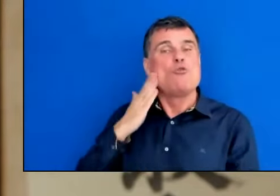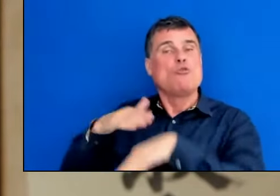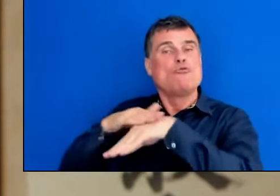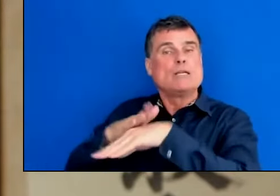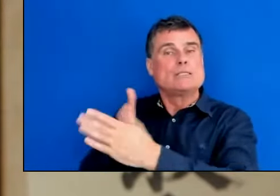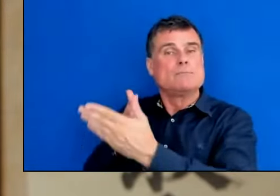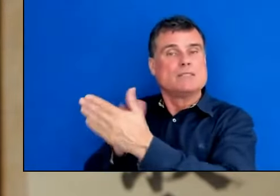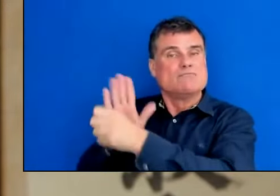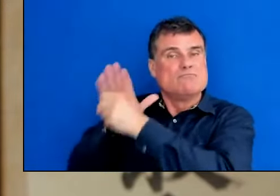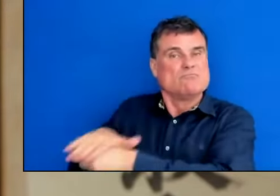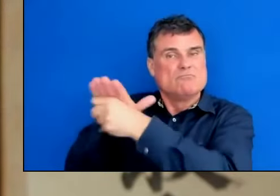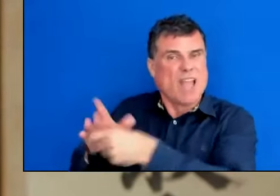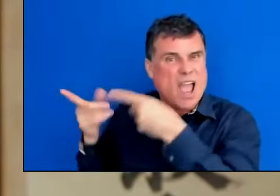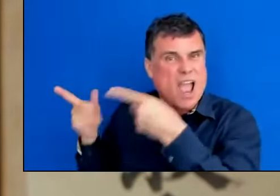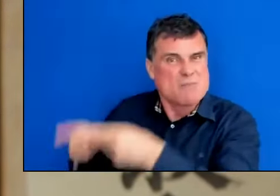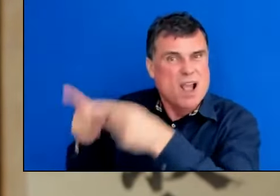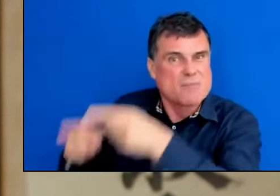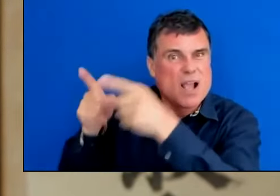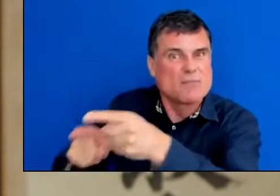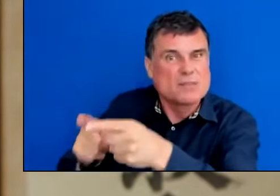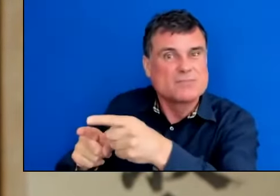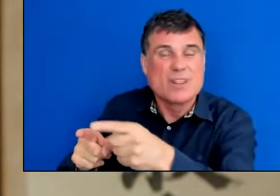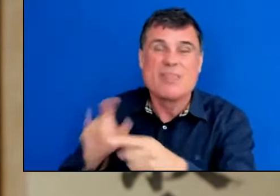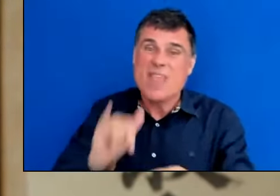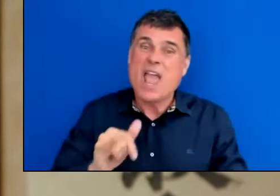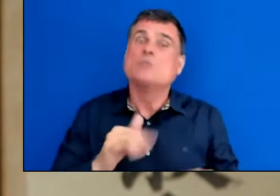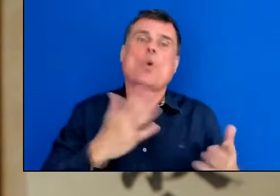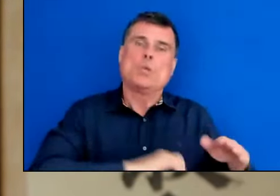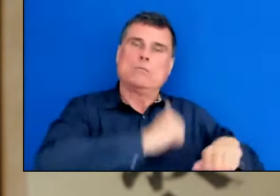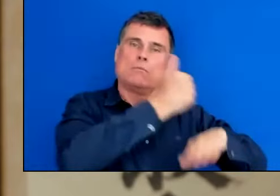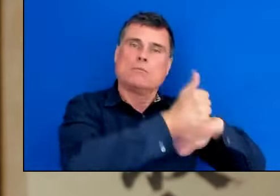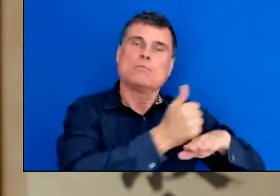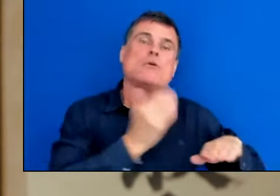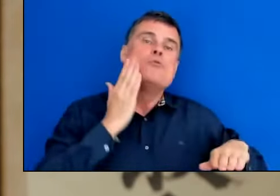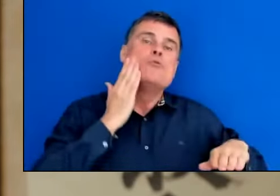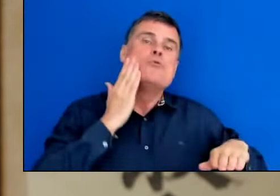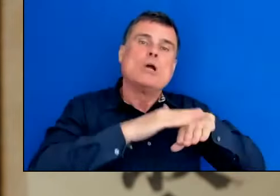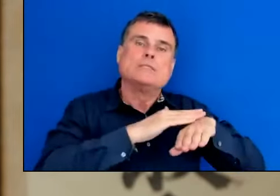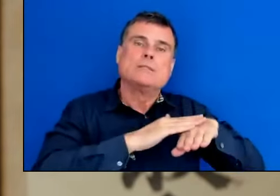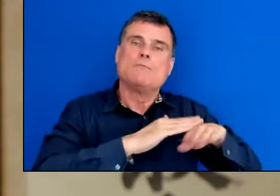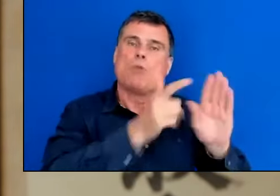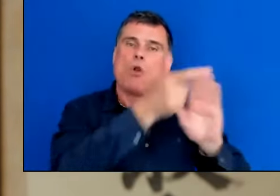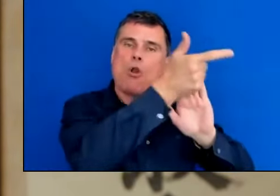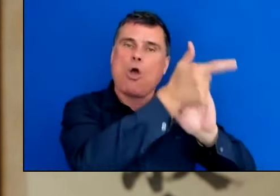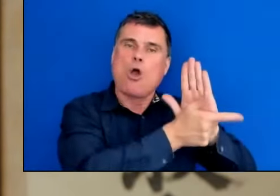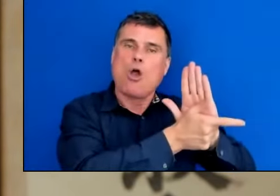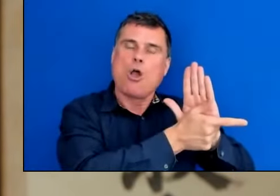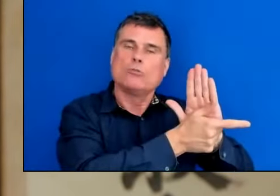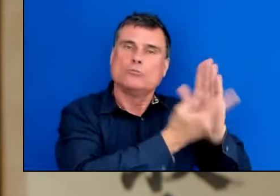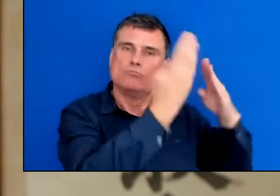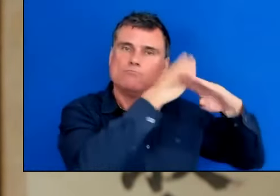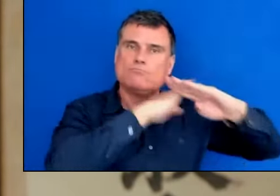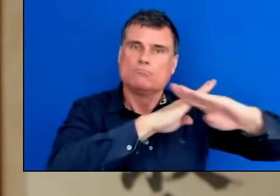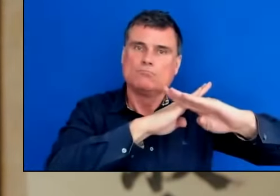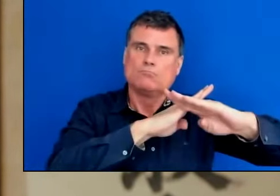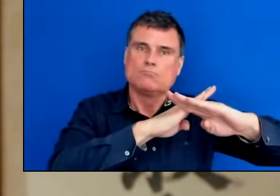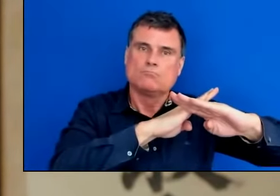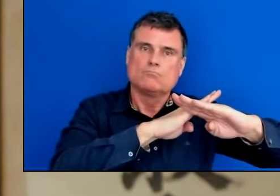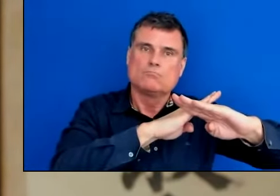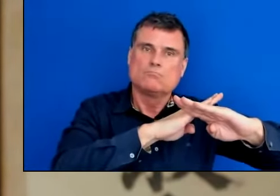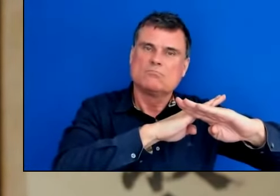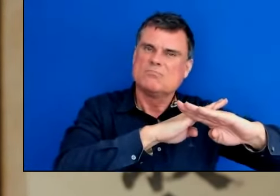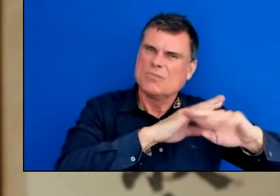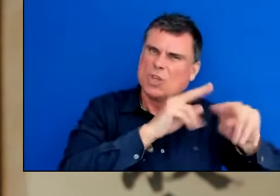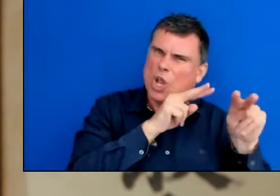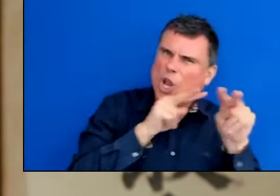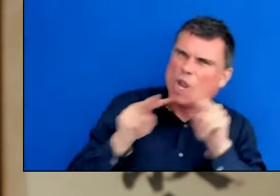legislation, co-drafted by First Nations and Métis leadership, to shine a light into the dark places where systemic